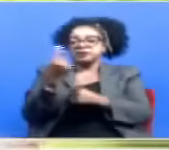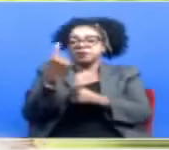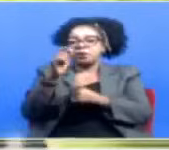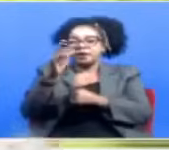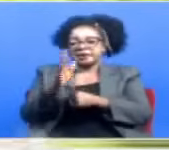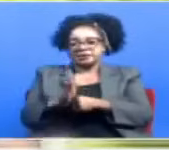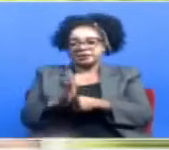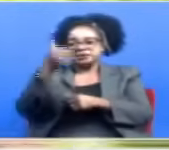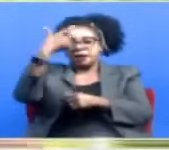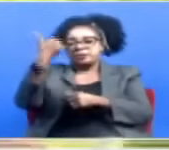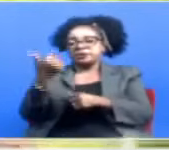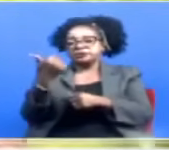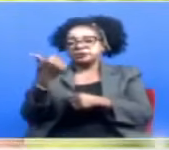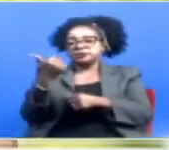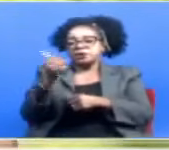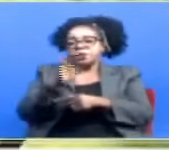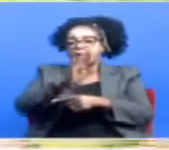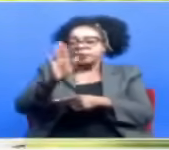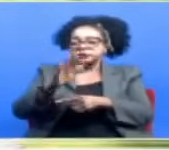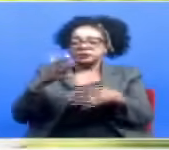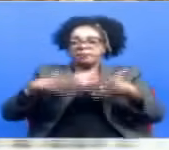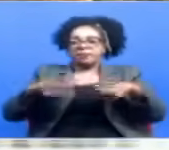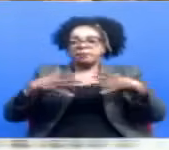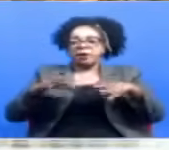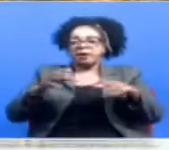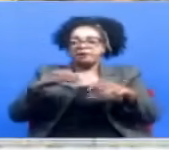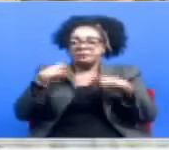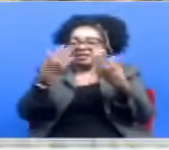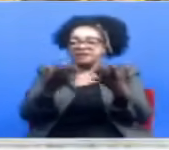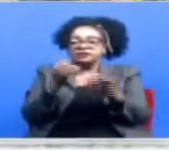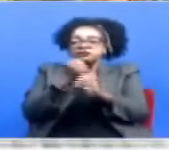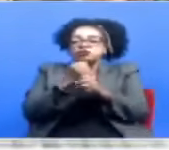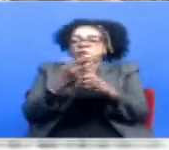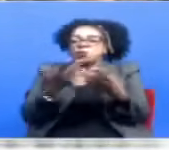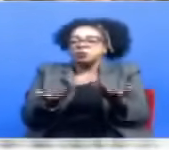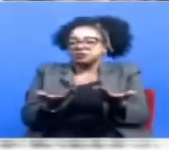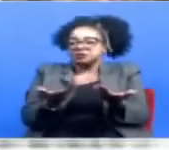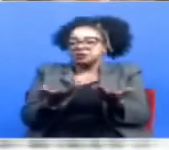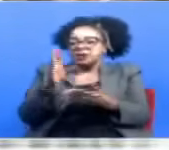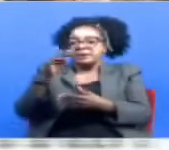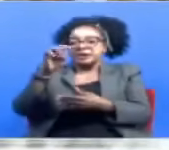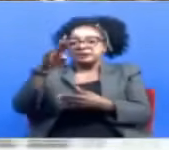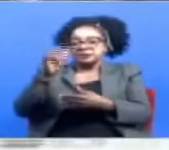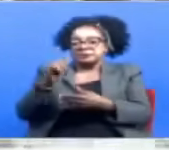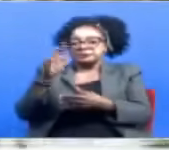because those people have been given from doing what? Melita, Oletenges, NTV. Your Excellency.